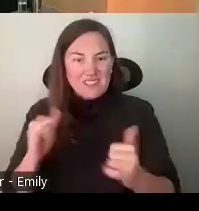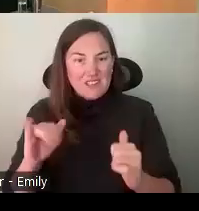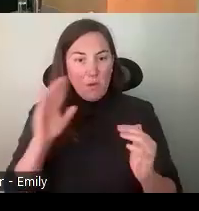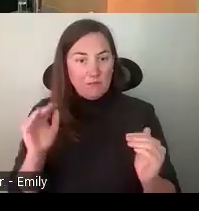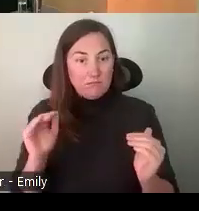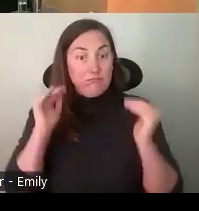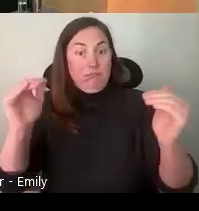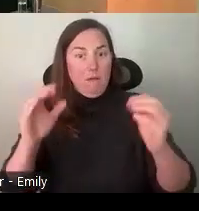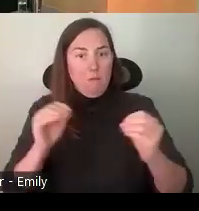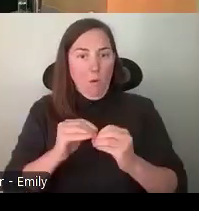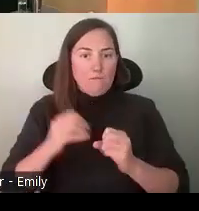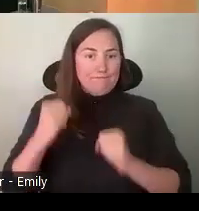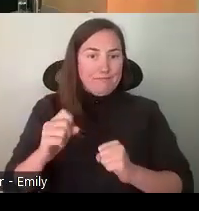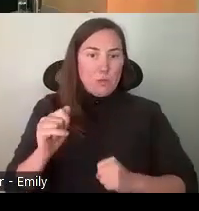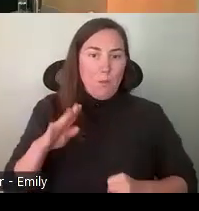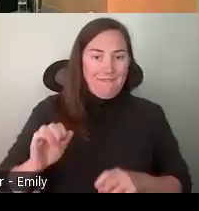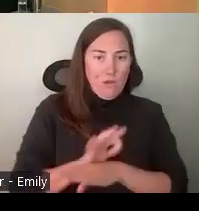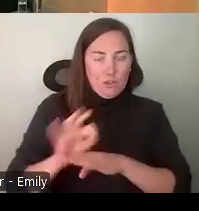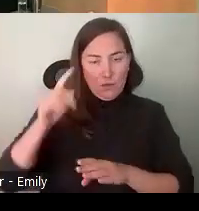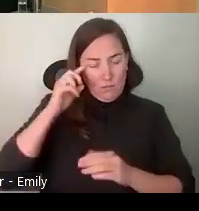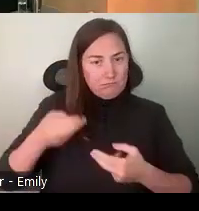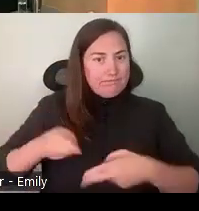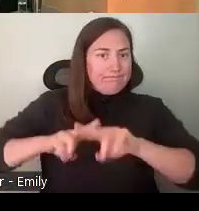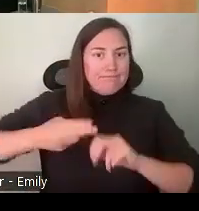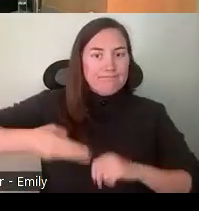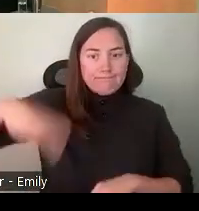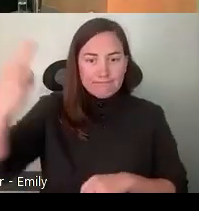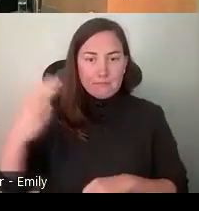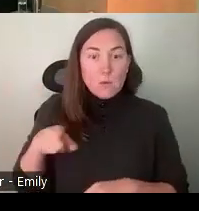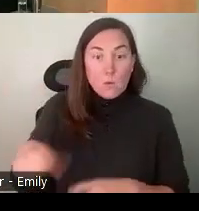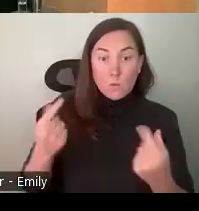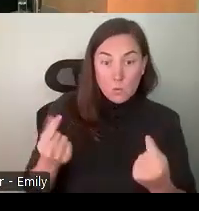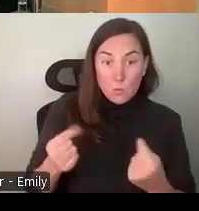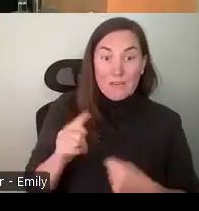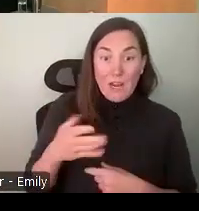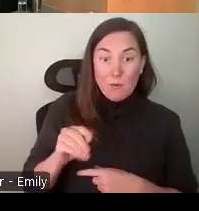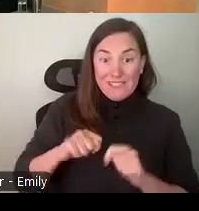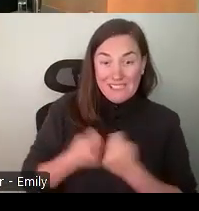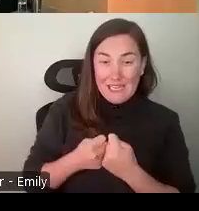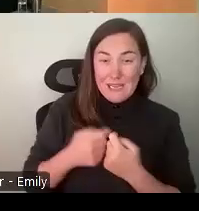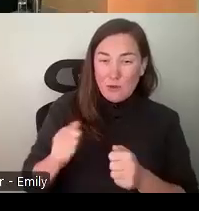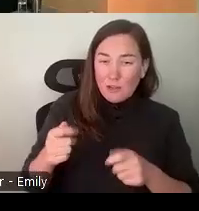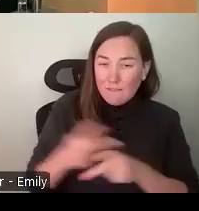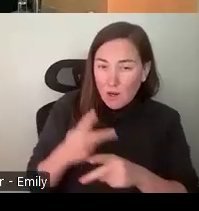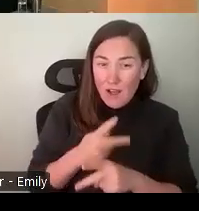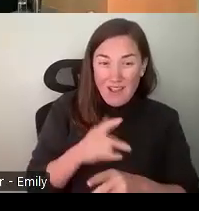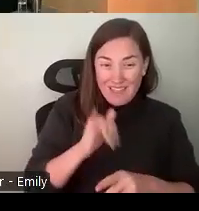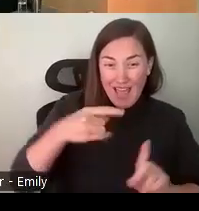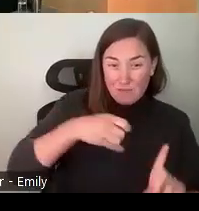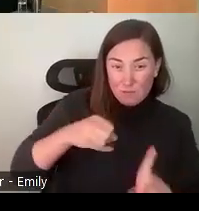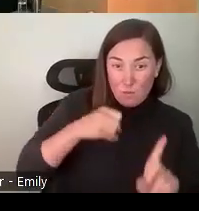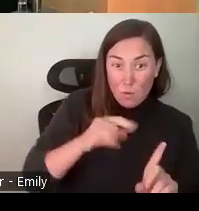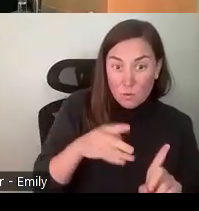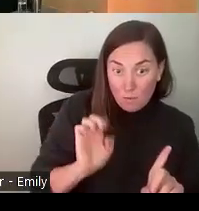And what Guillermo's team did was to link this elevated striatal dopamine function both to auditory hallucinations and